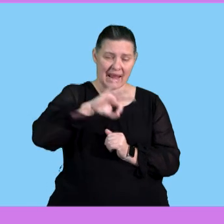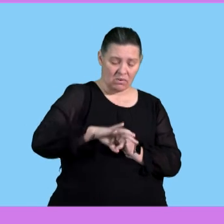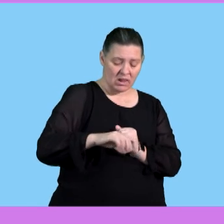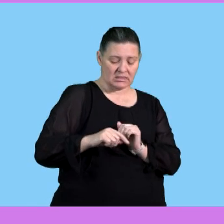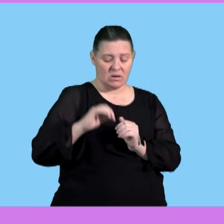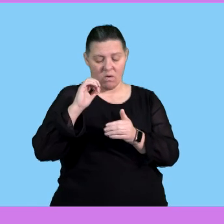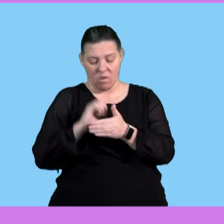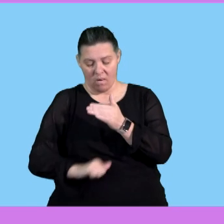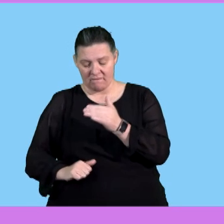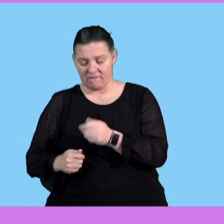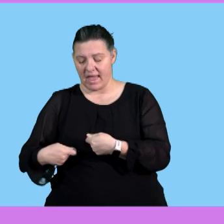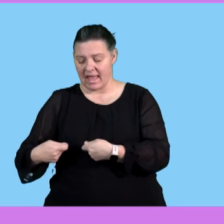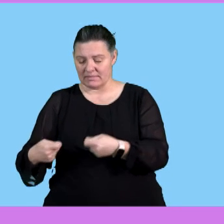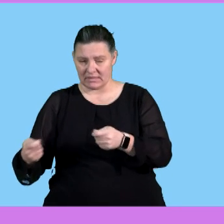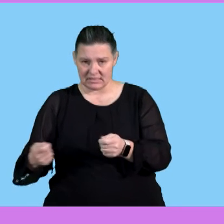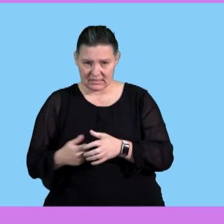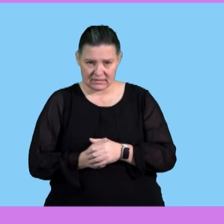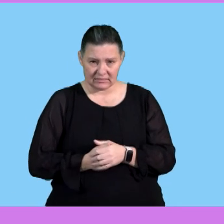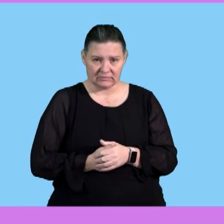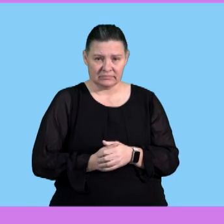my income